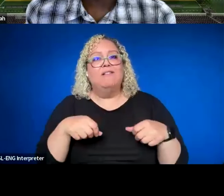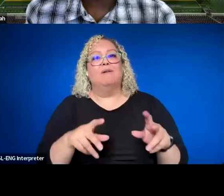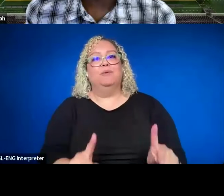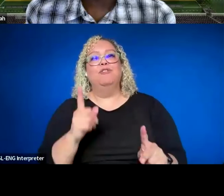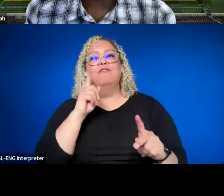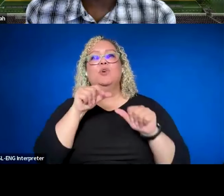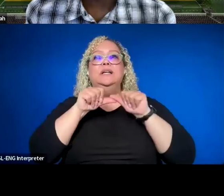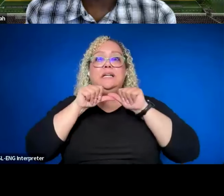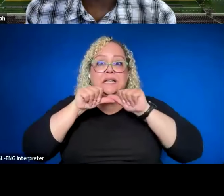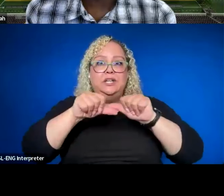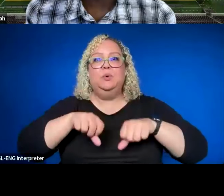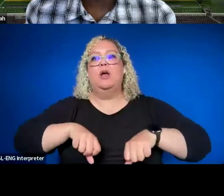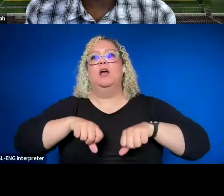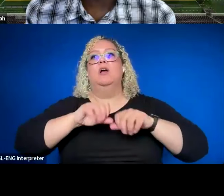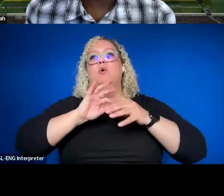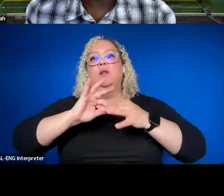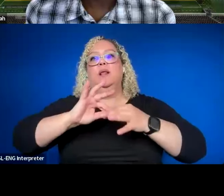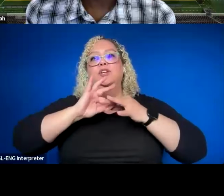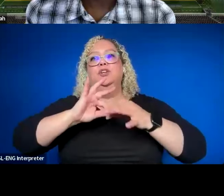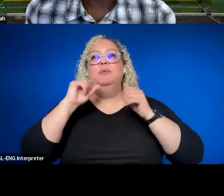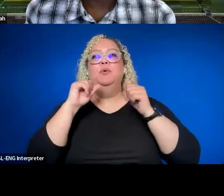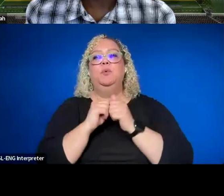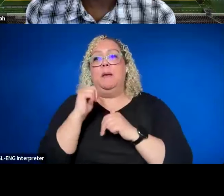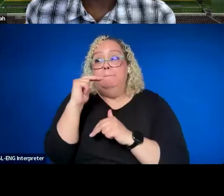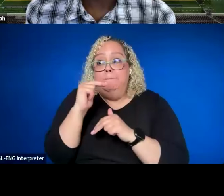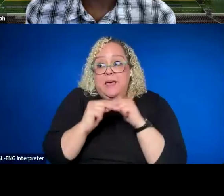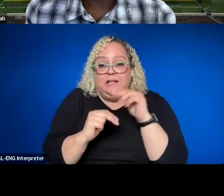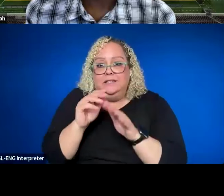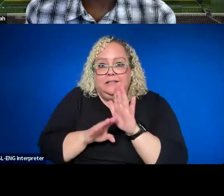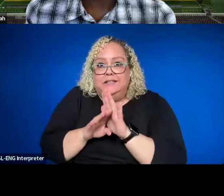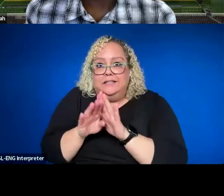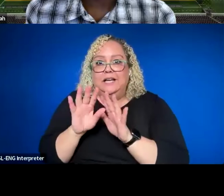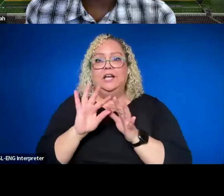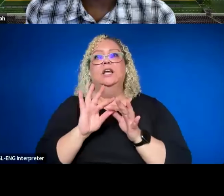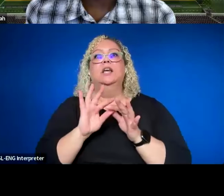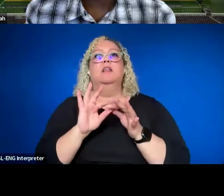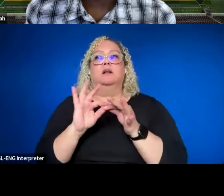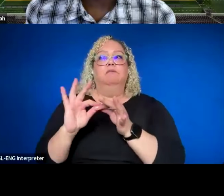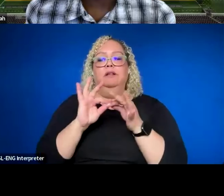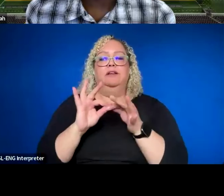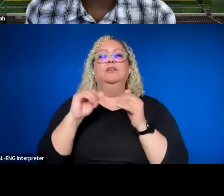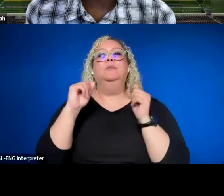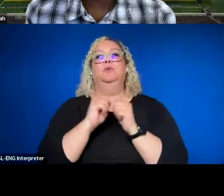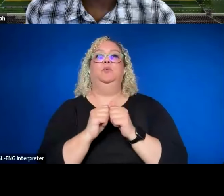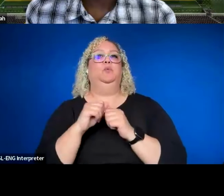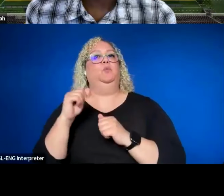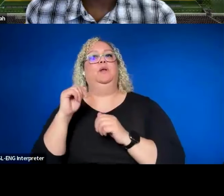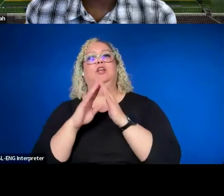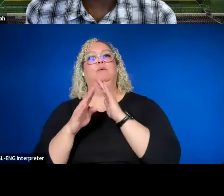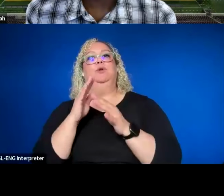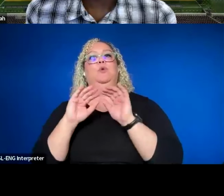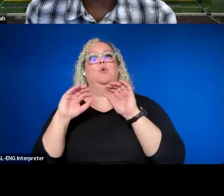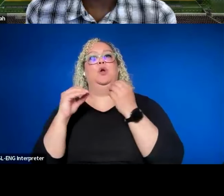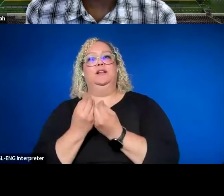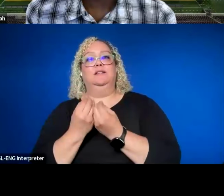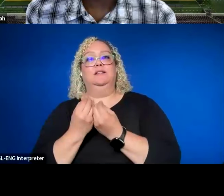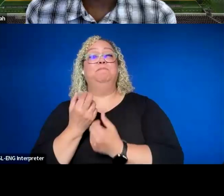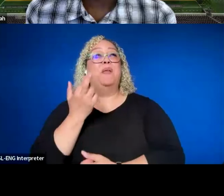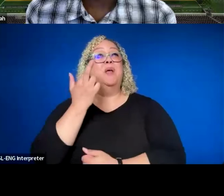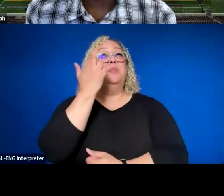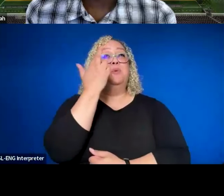organizations. The reason I think historically that we have helicopter researchers who come into a community, get what they